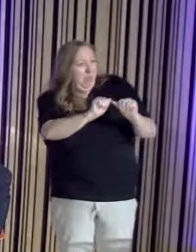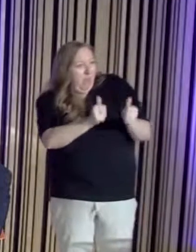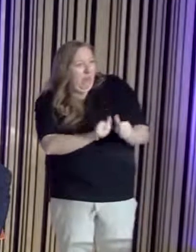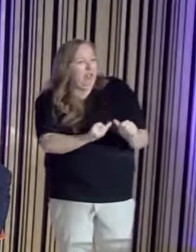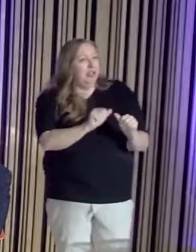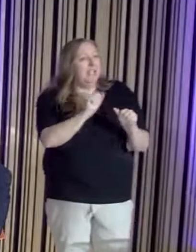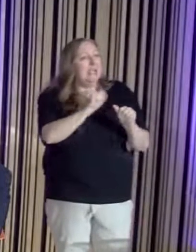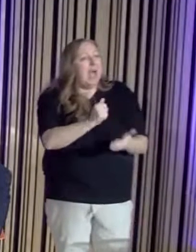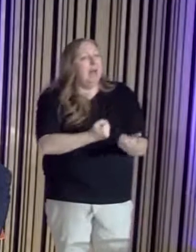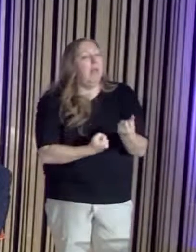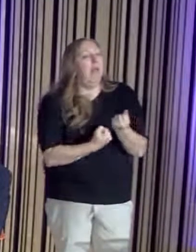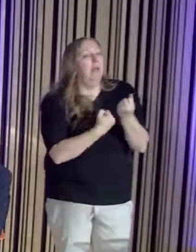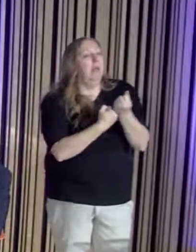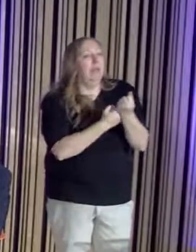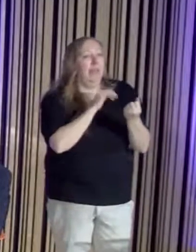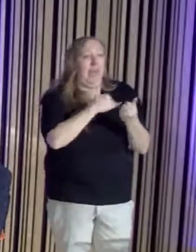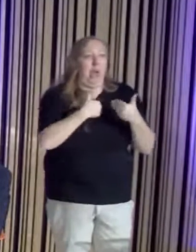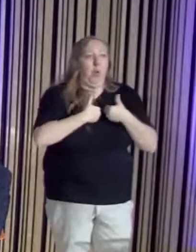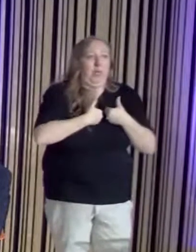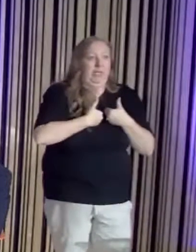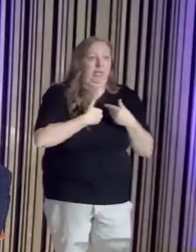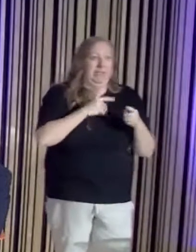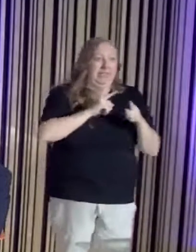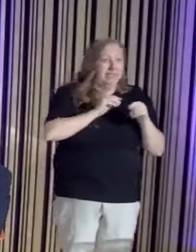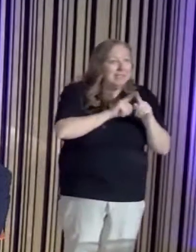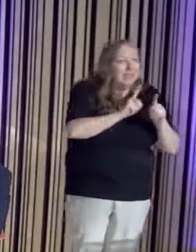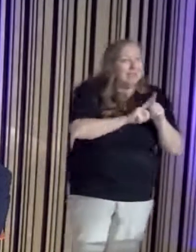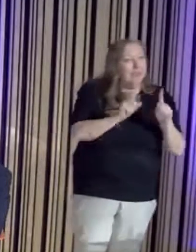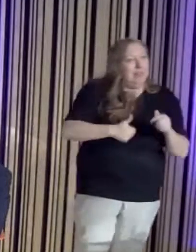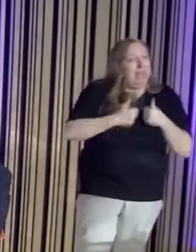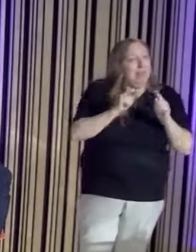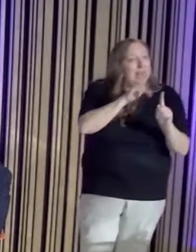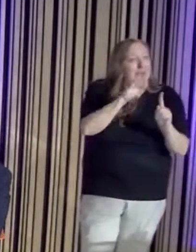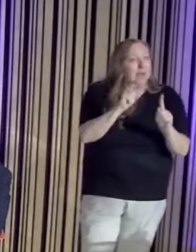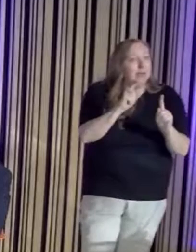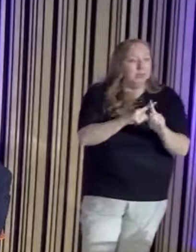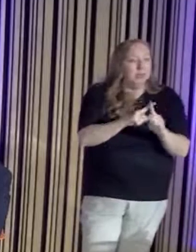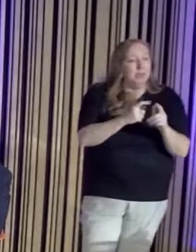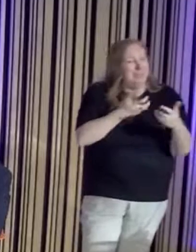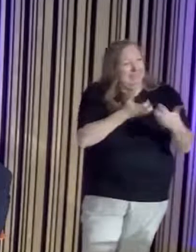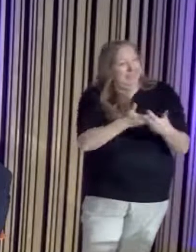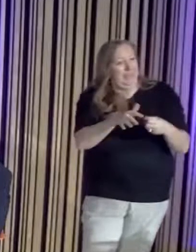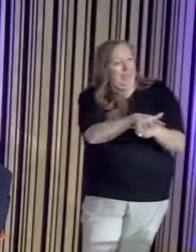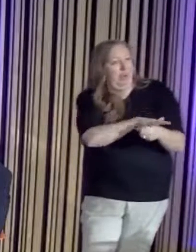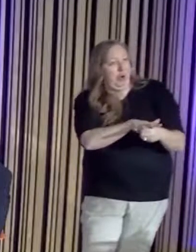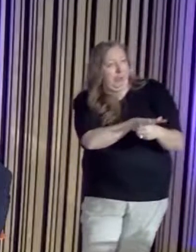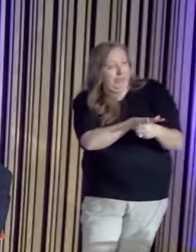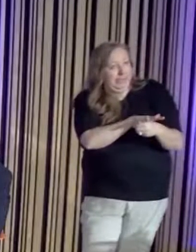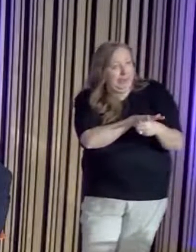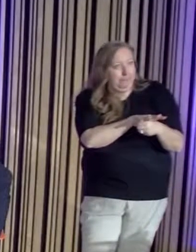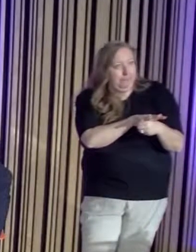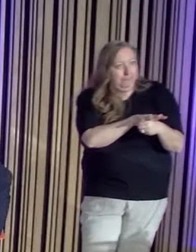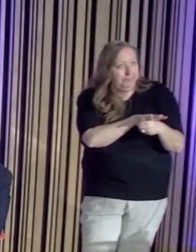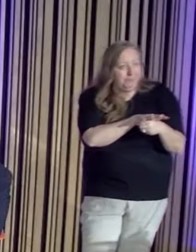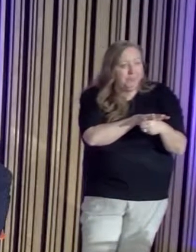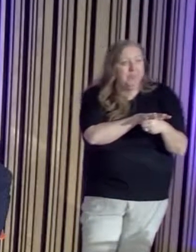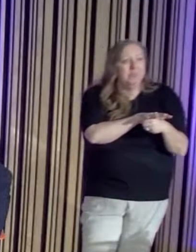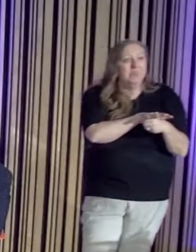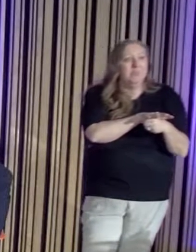assist these organisms in the particular lifestyles that they're adapted to. Some of them, they even